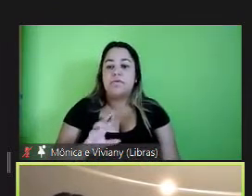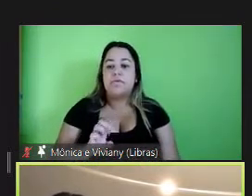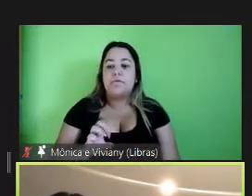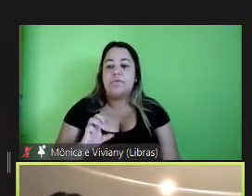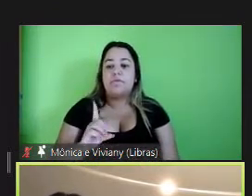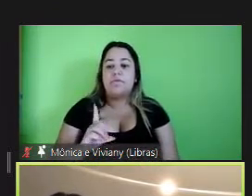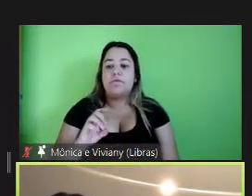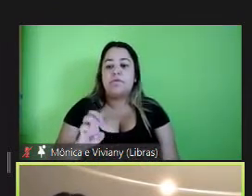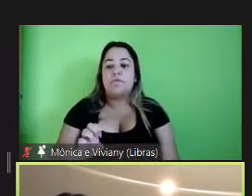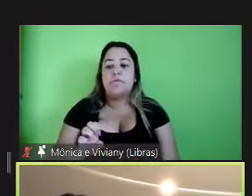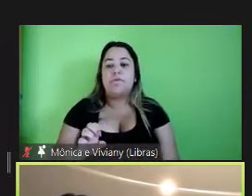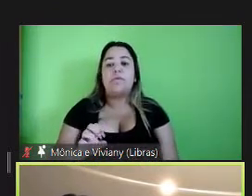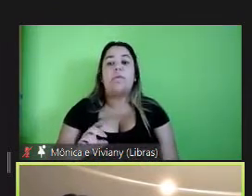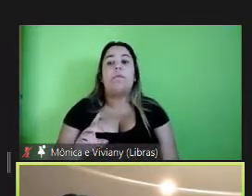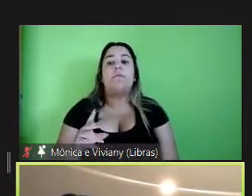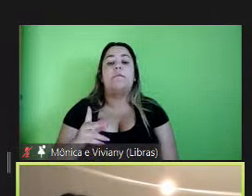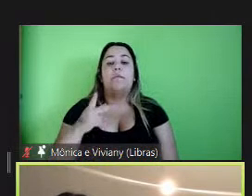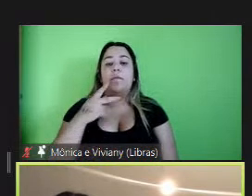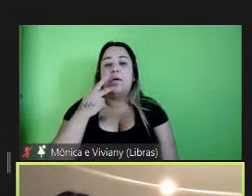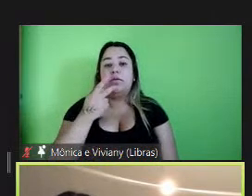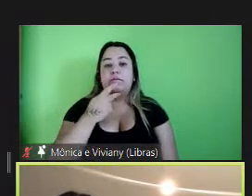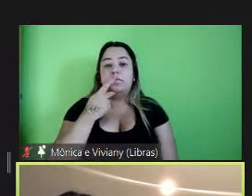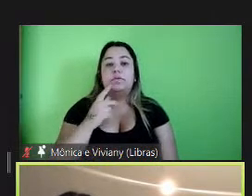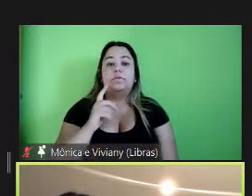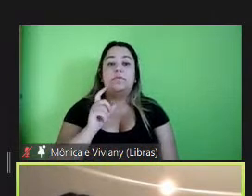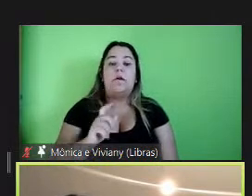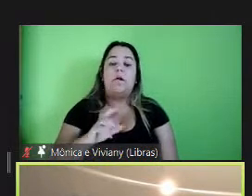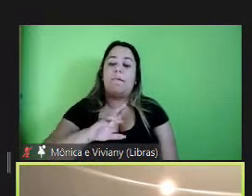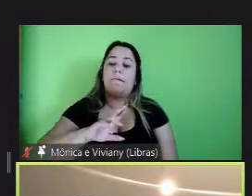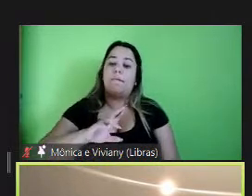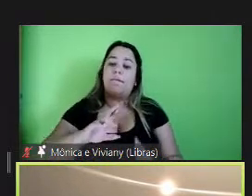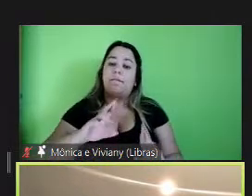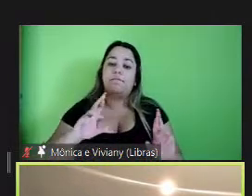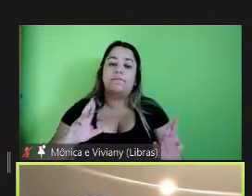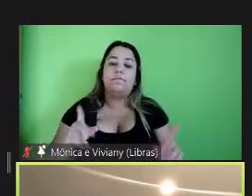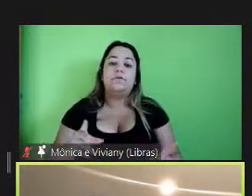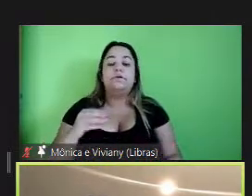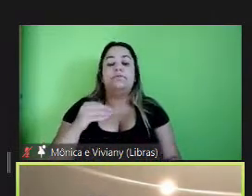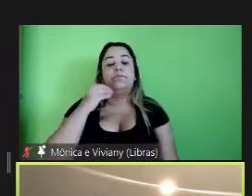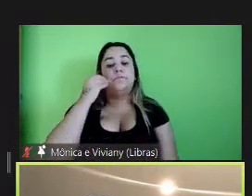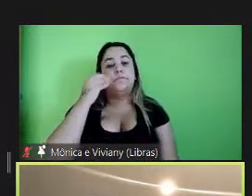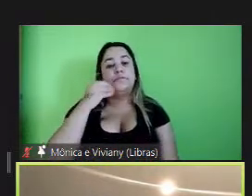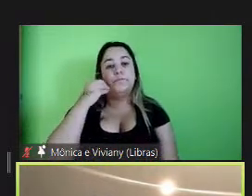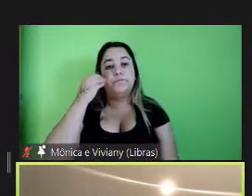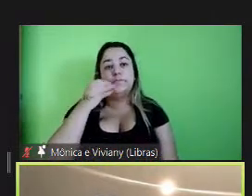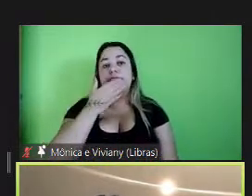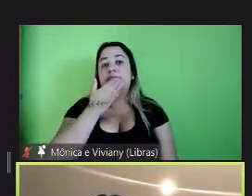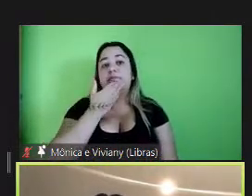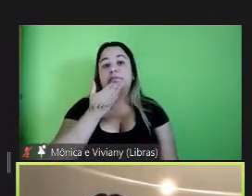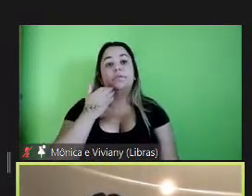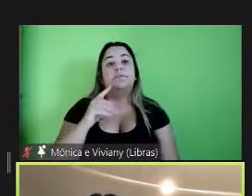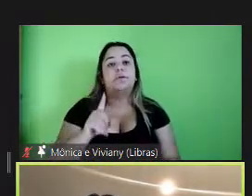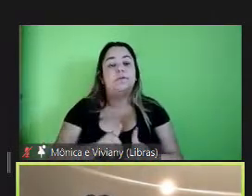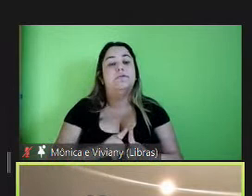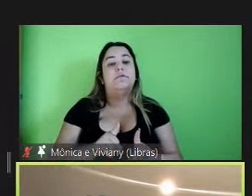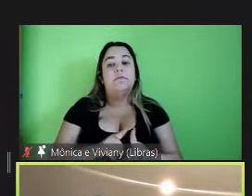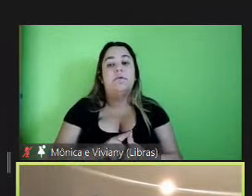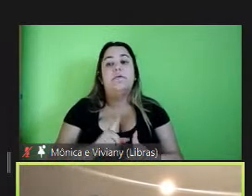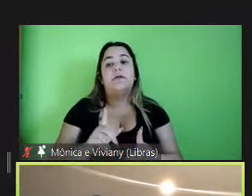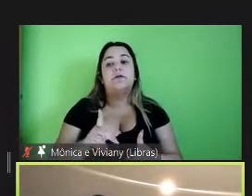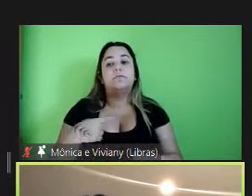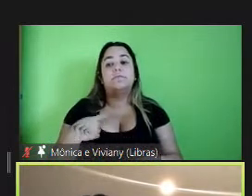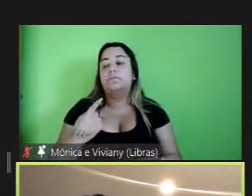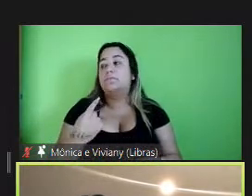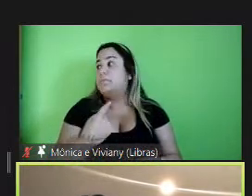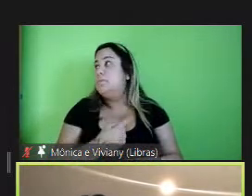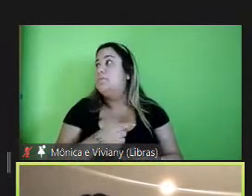and views and starting points that people were coming from as well. I think we did get to the point, and it took a